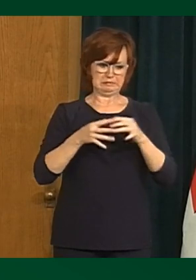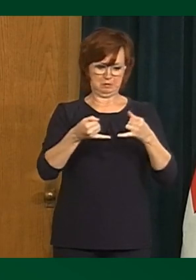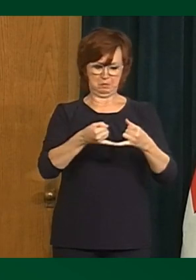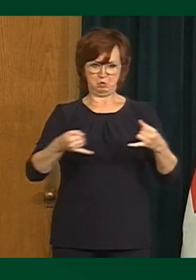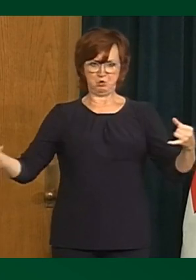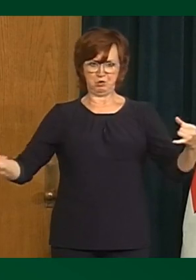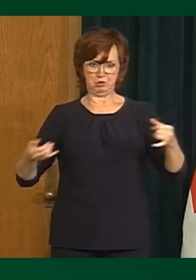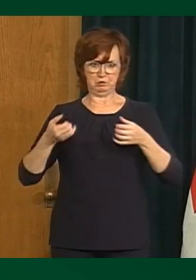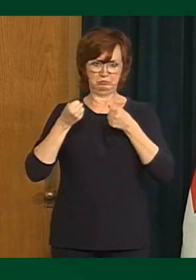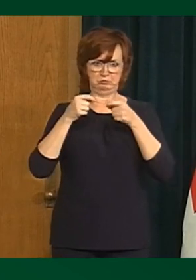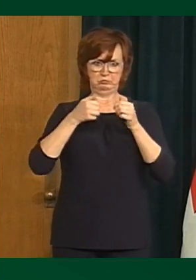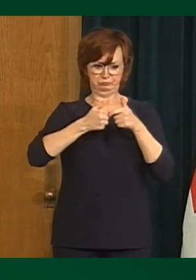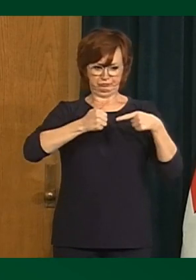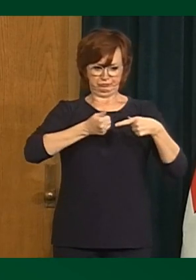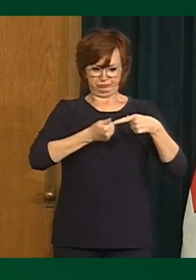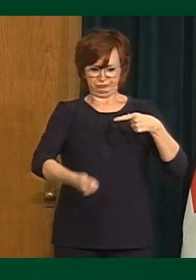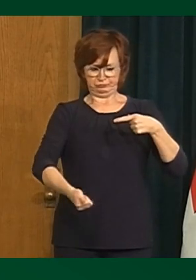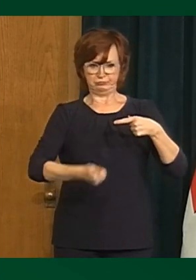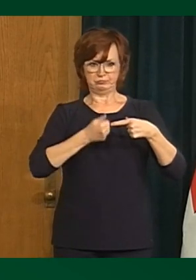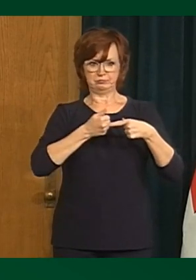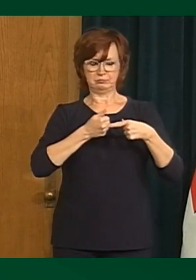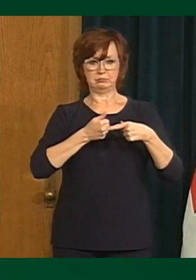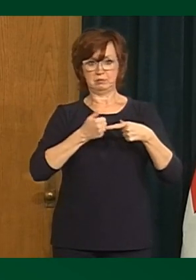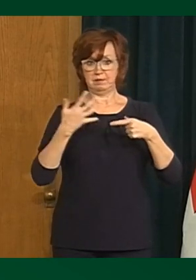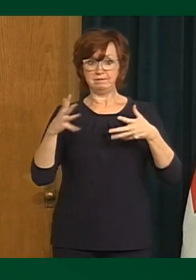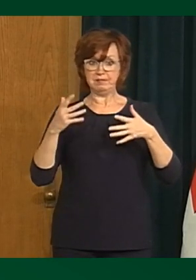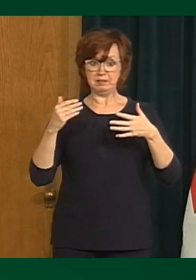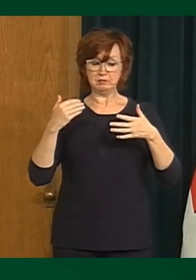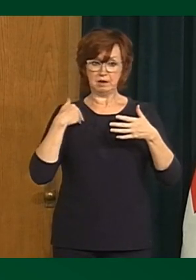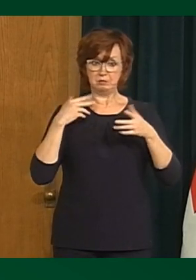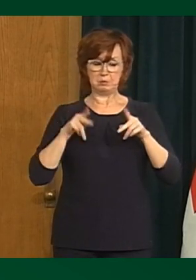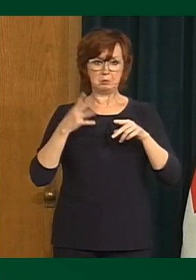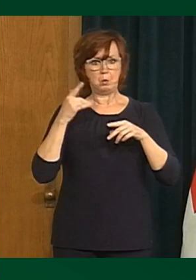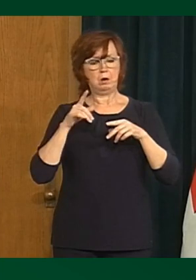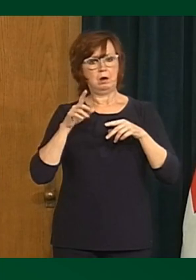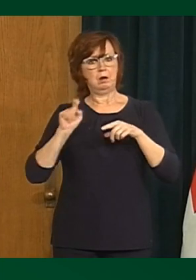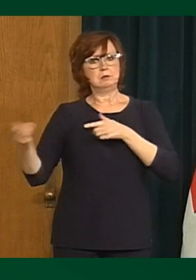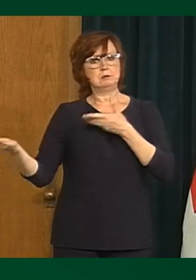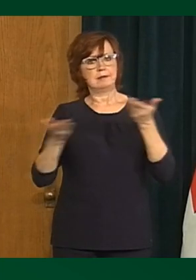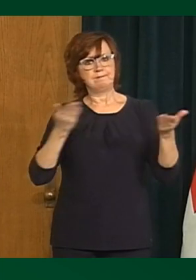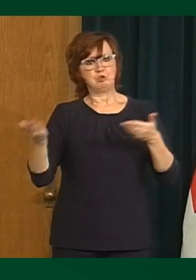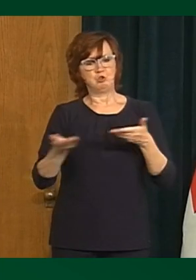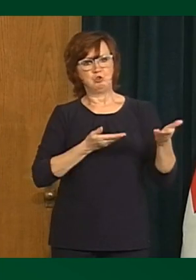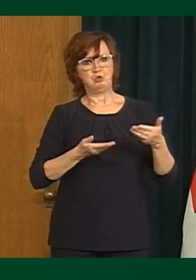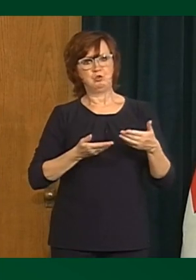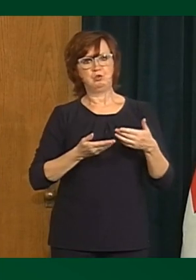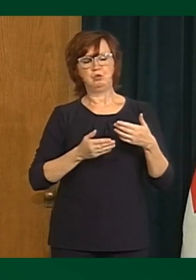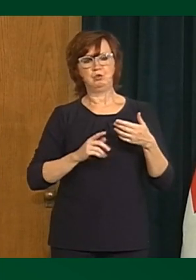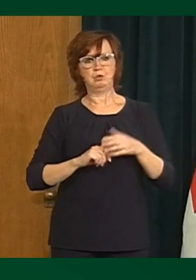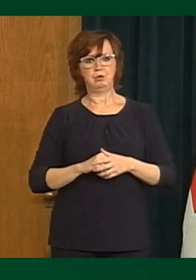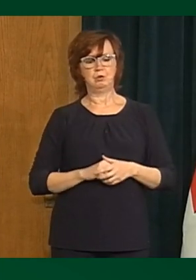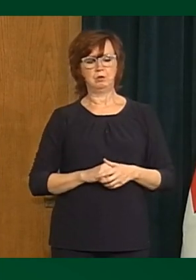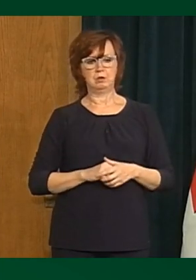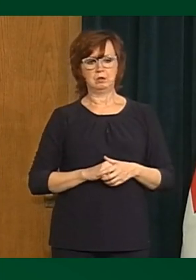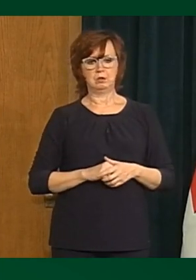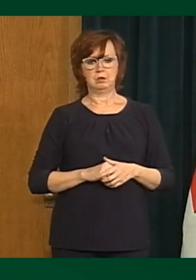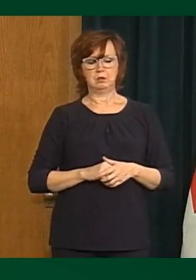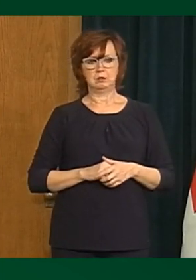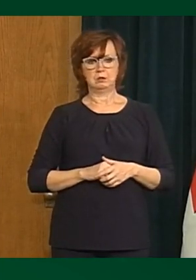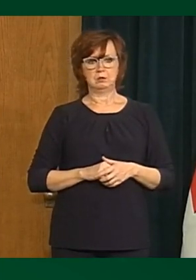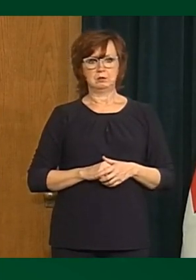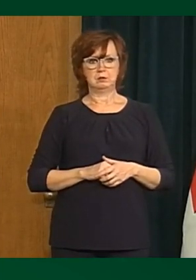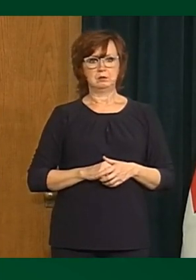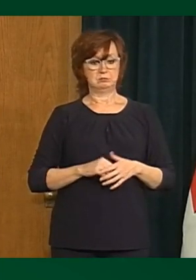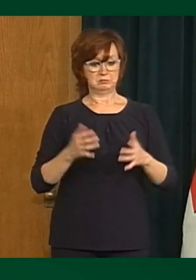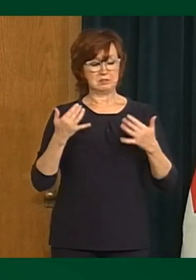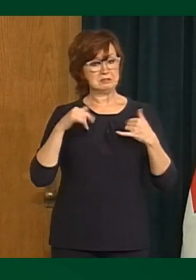travel, bringing goods into Saskatchewan and some goods out, we have been able to flatten the curve and be very successful with our